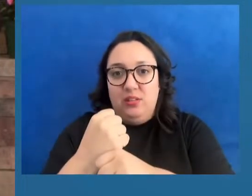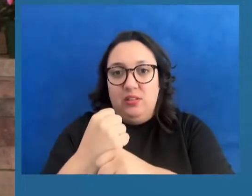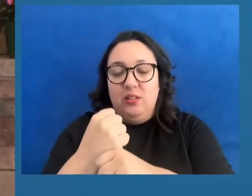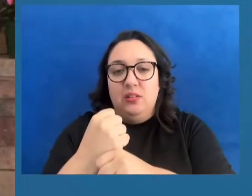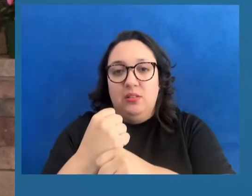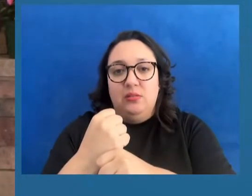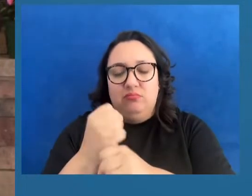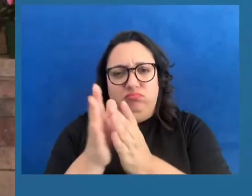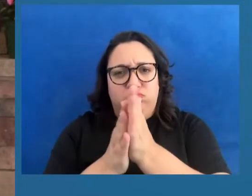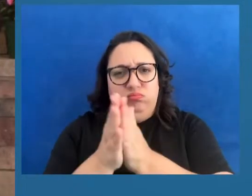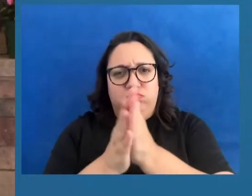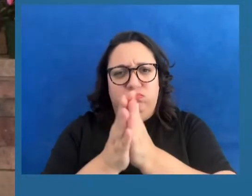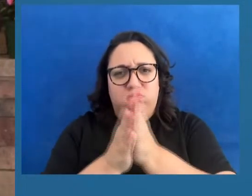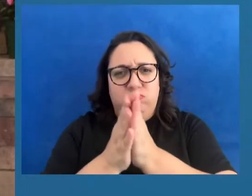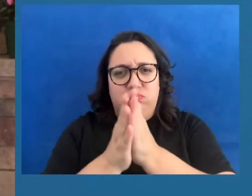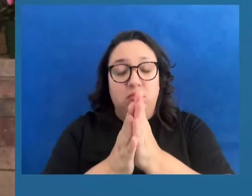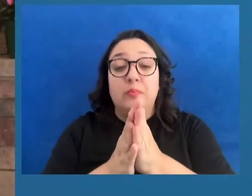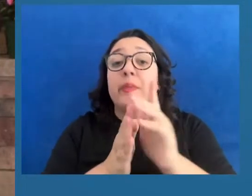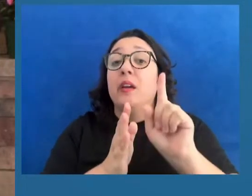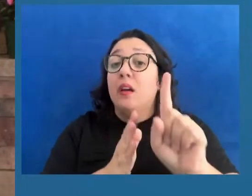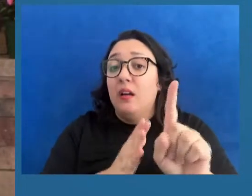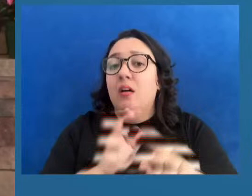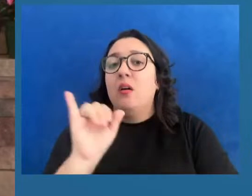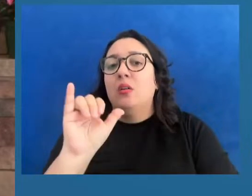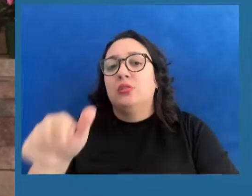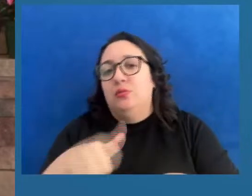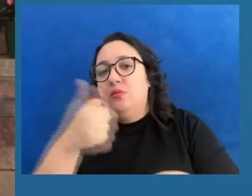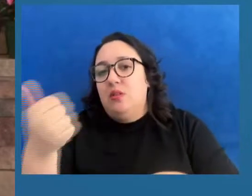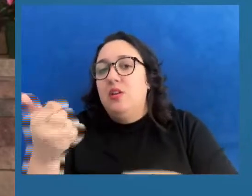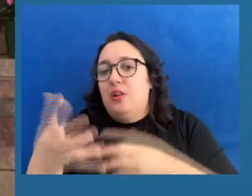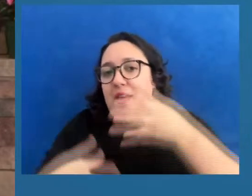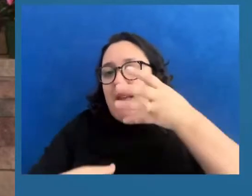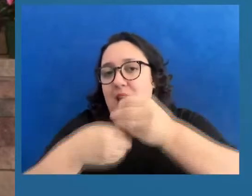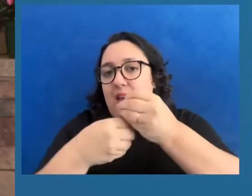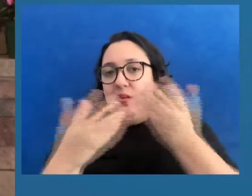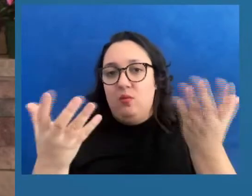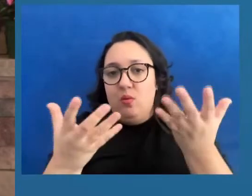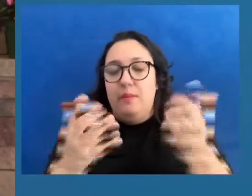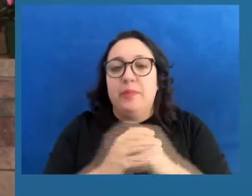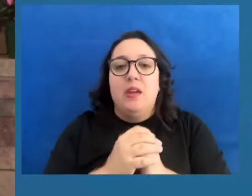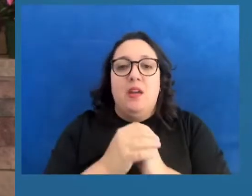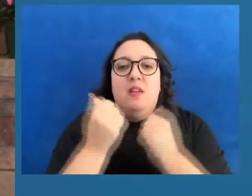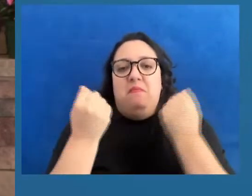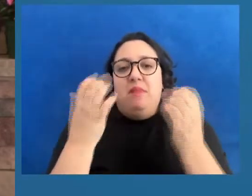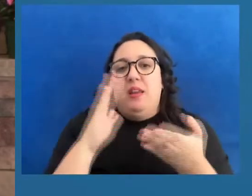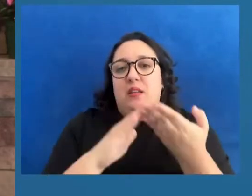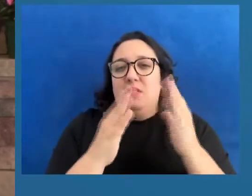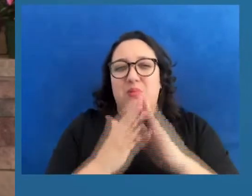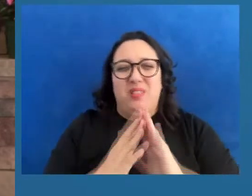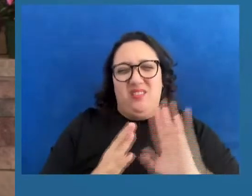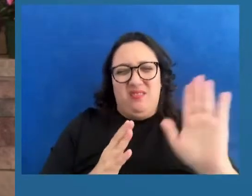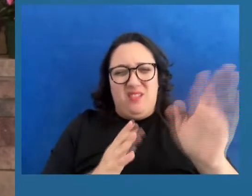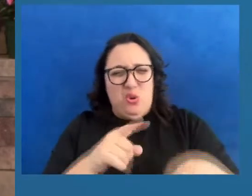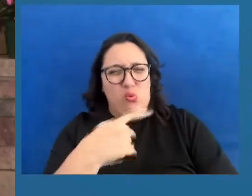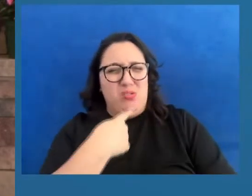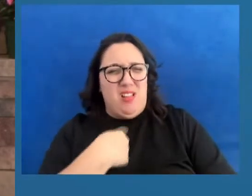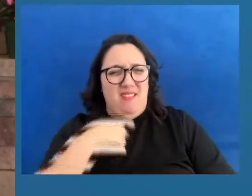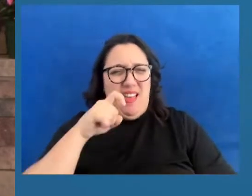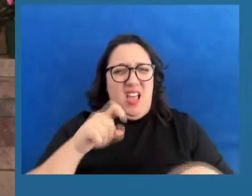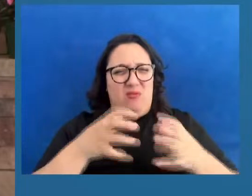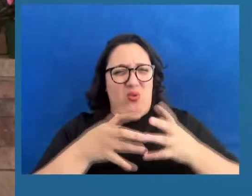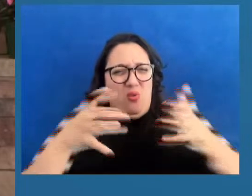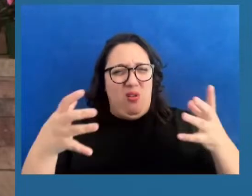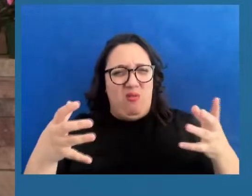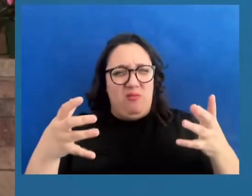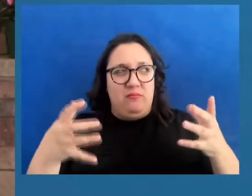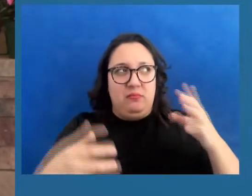also, one other thing I add to the table. A lot of communities have said, don't tell us we have to grow. Okay, you should